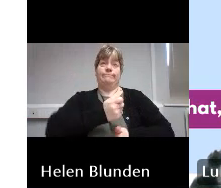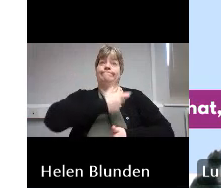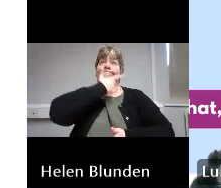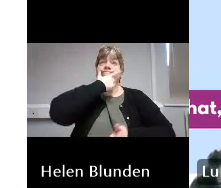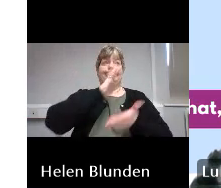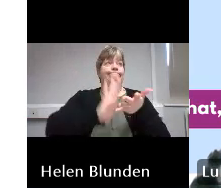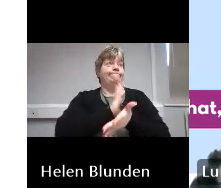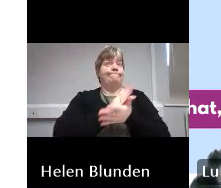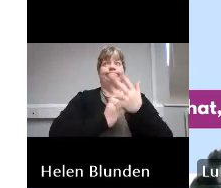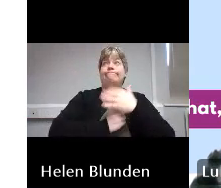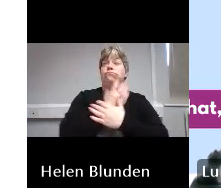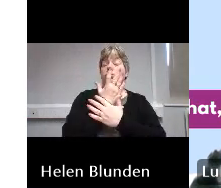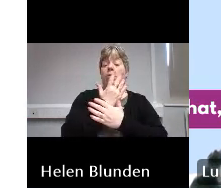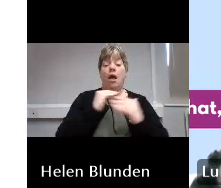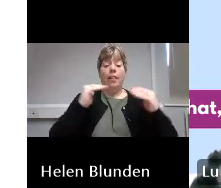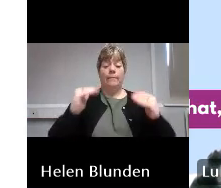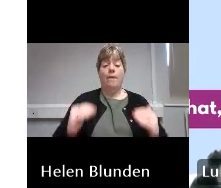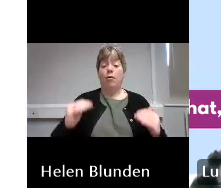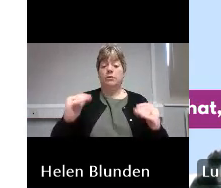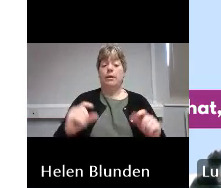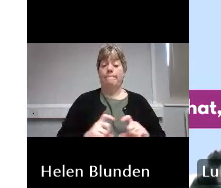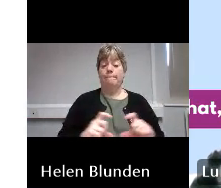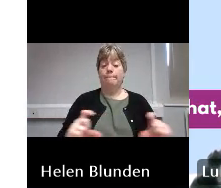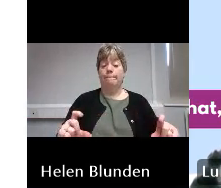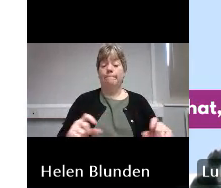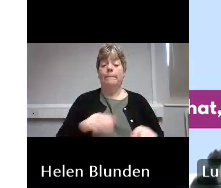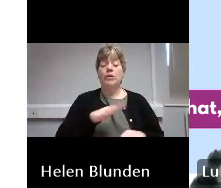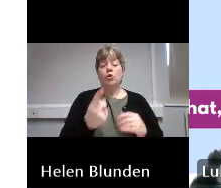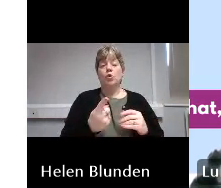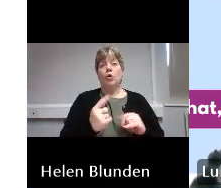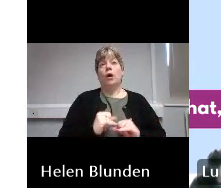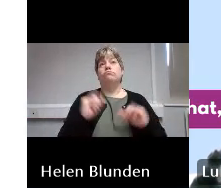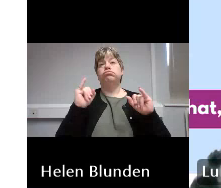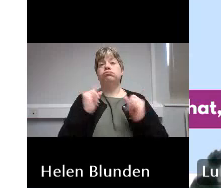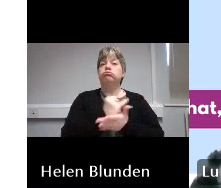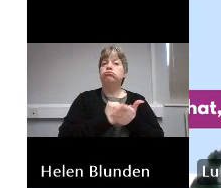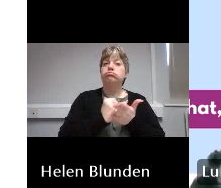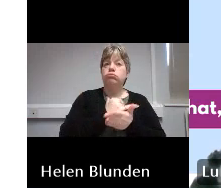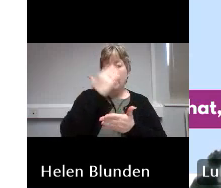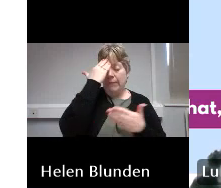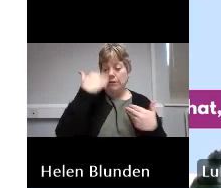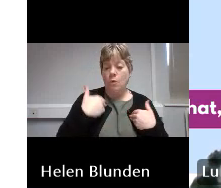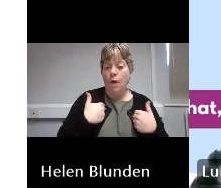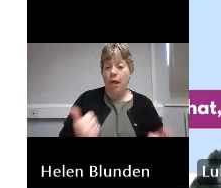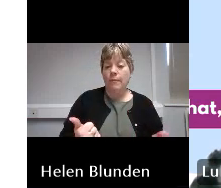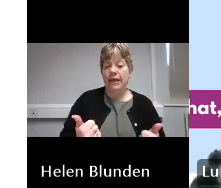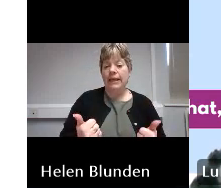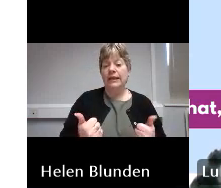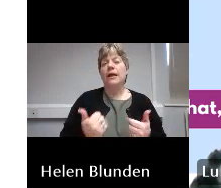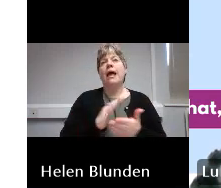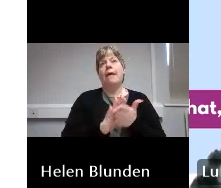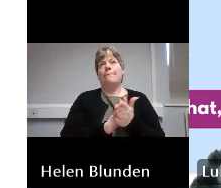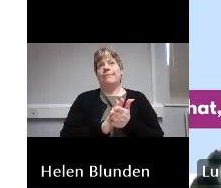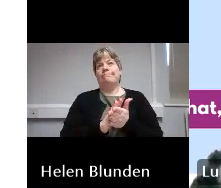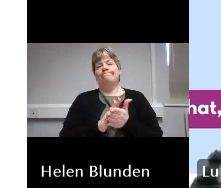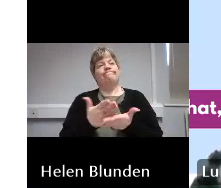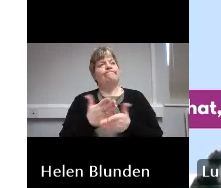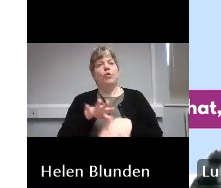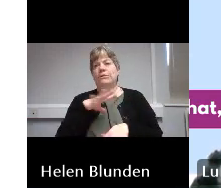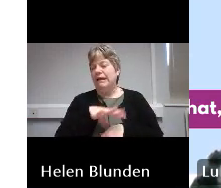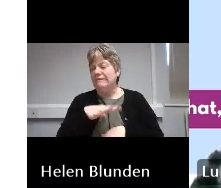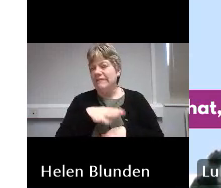flourishing. And then at the bottom, it's showing the children who are experiencing poor mental well-being, characterised by